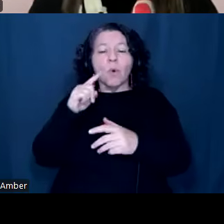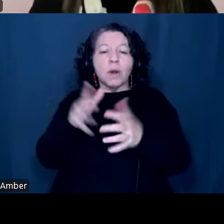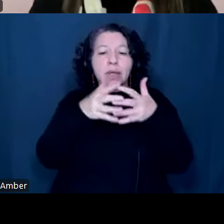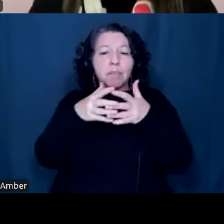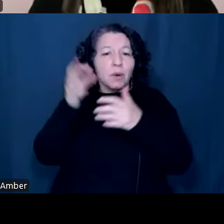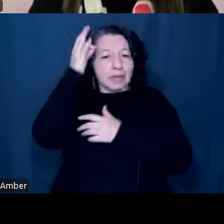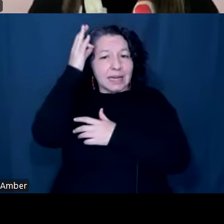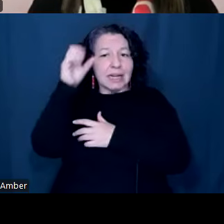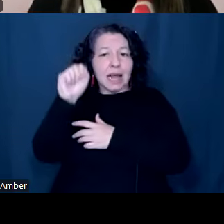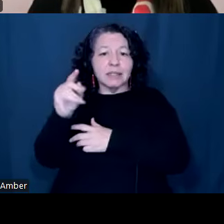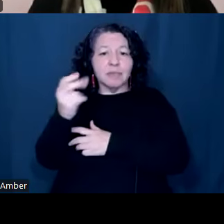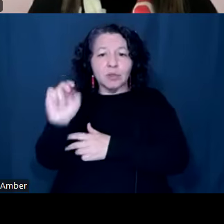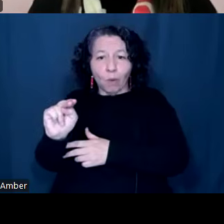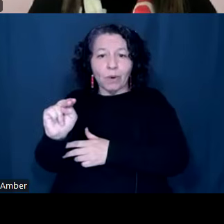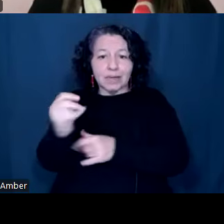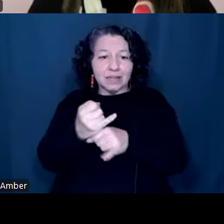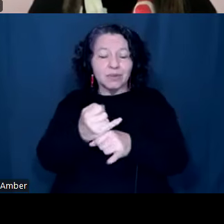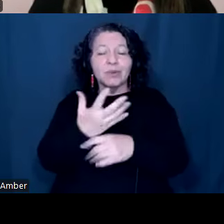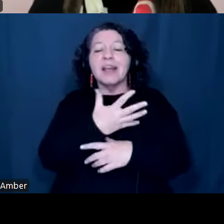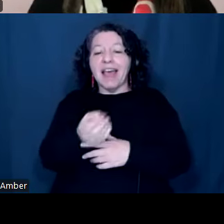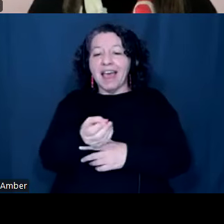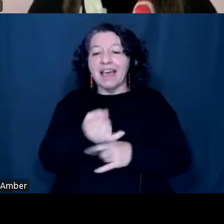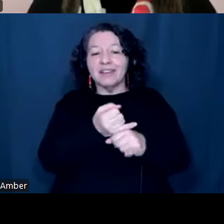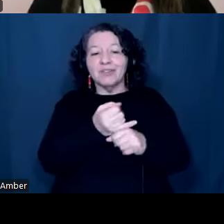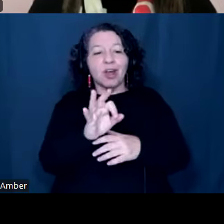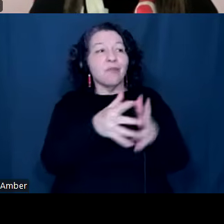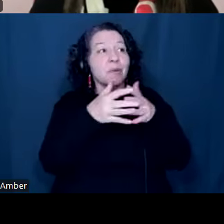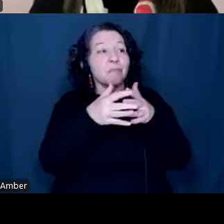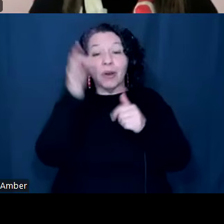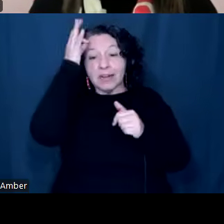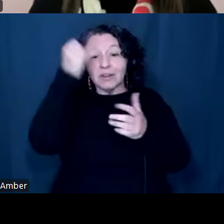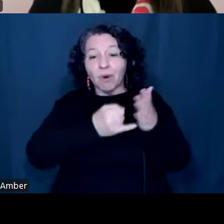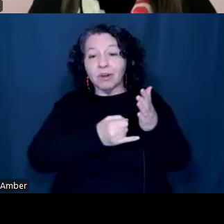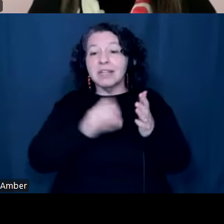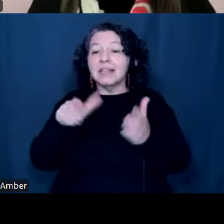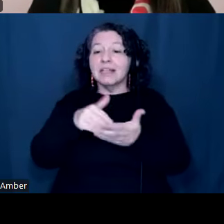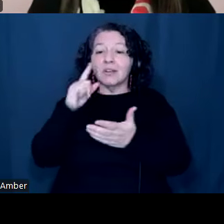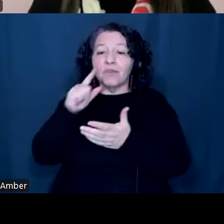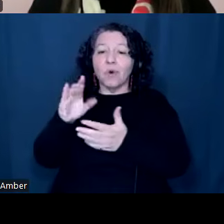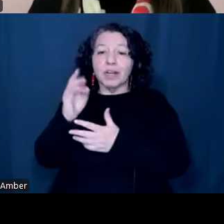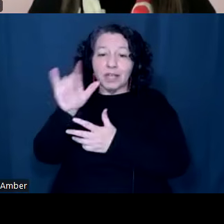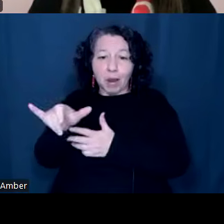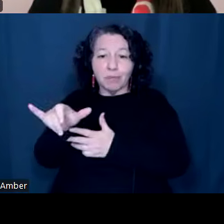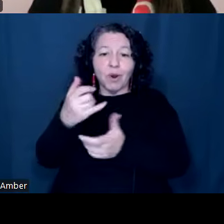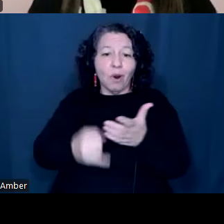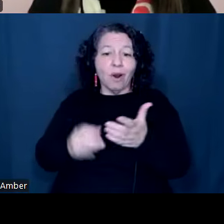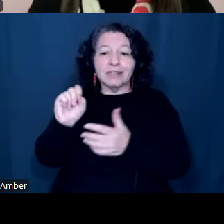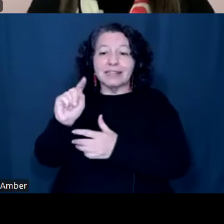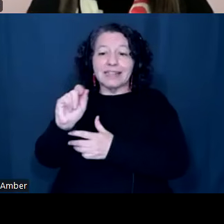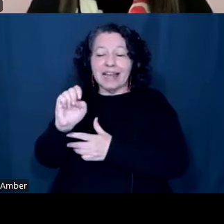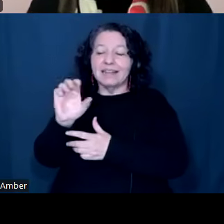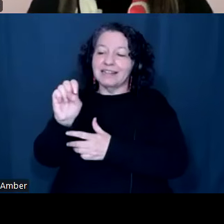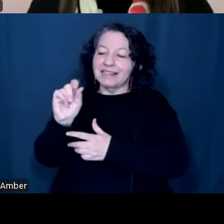Institution and the Institute of American Indian Arts, the Center for Contemporary Arts in Santa Fe, and the Southwestern